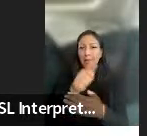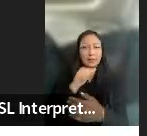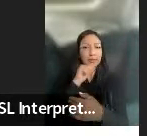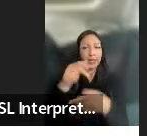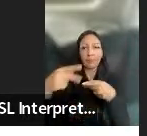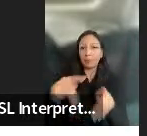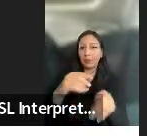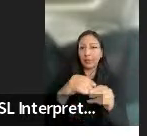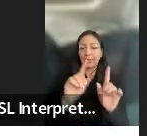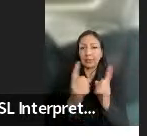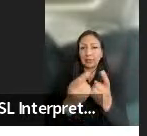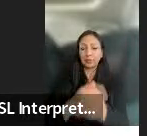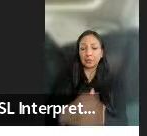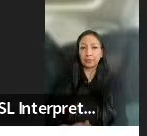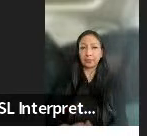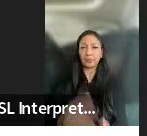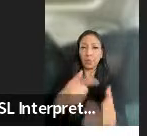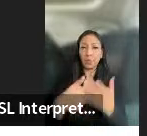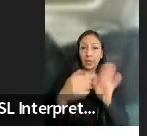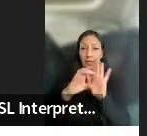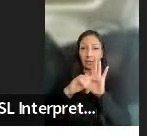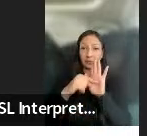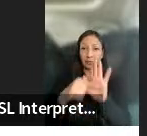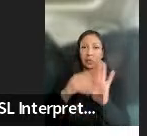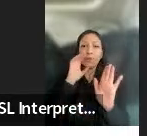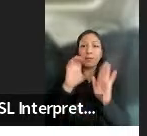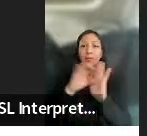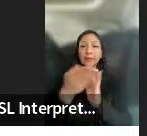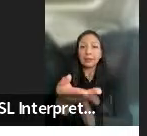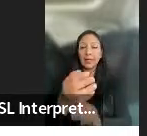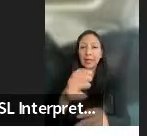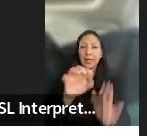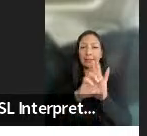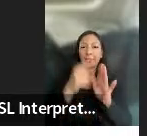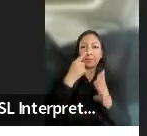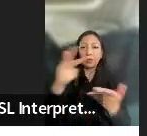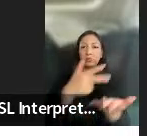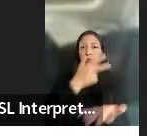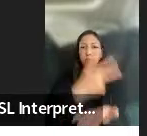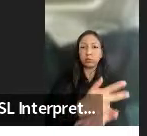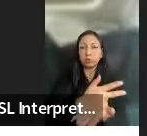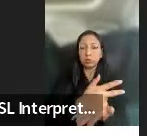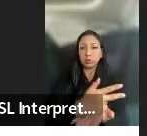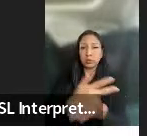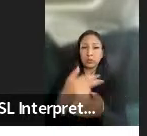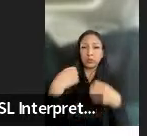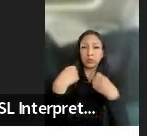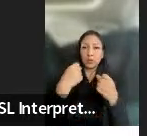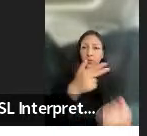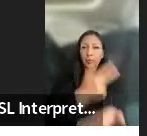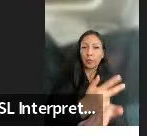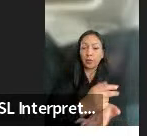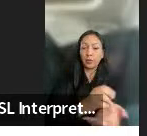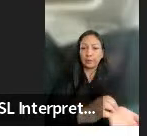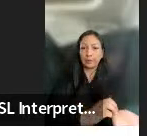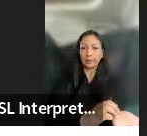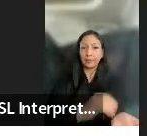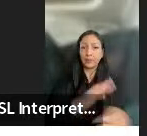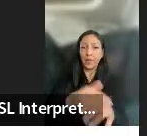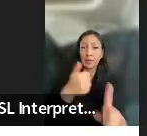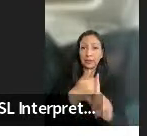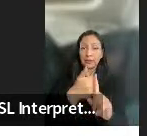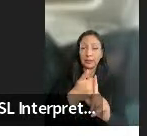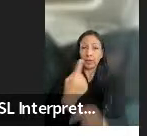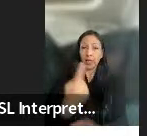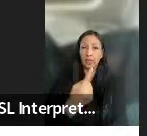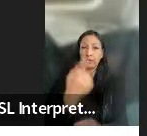in the district. What I'm illustrating here is an example of vehicle parking. Vehicle parking on its own